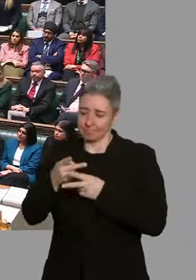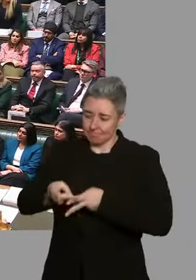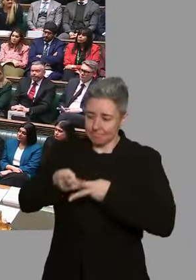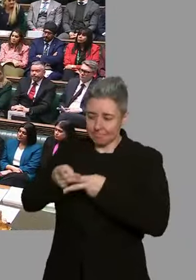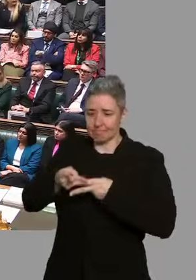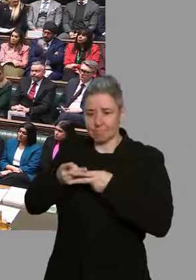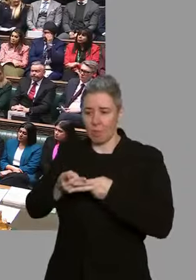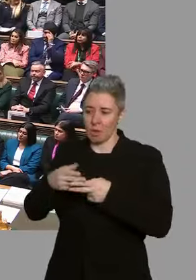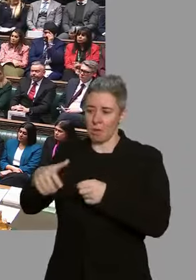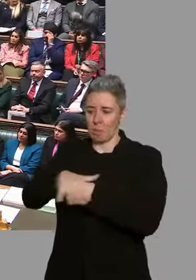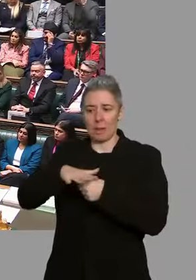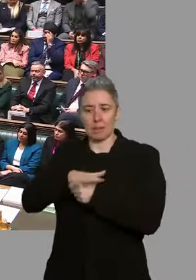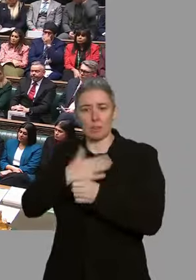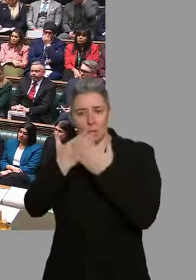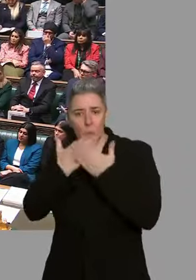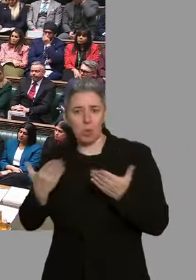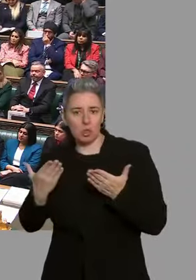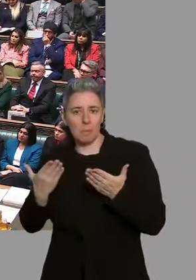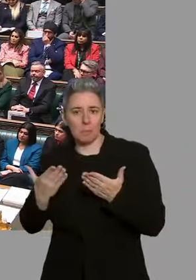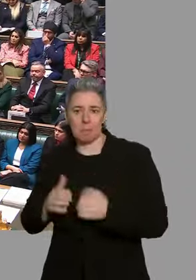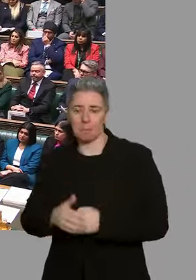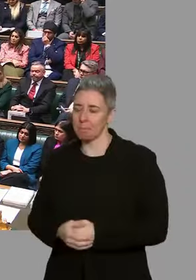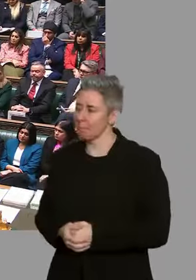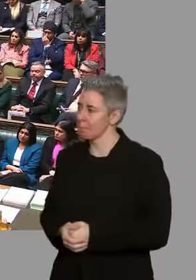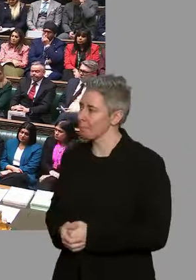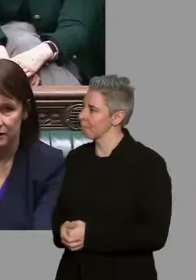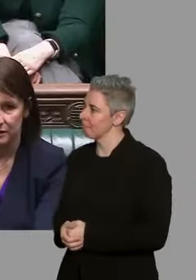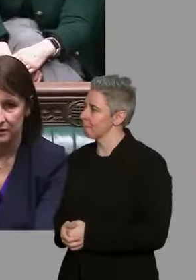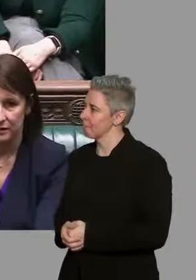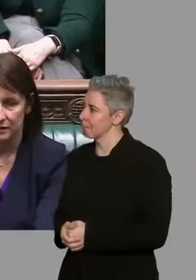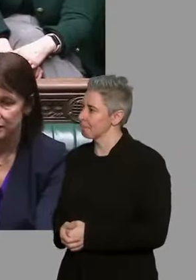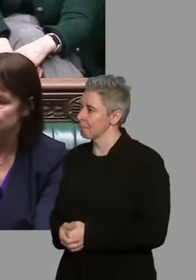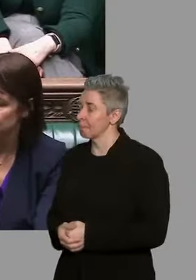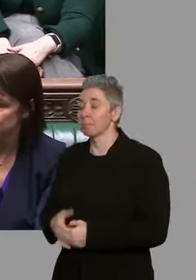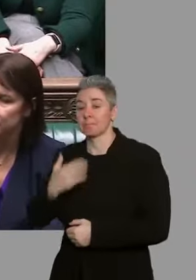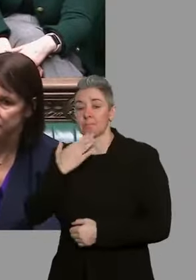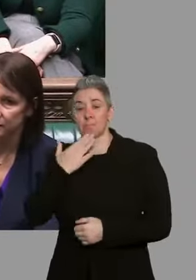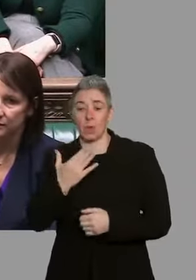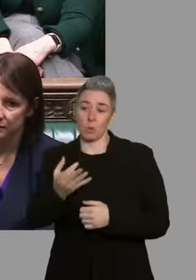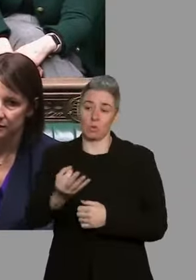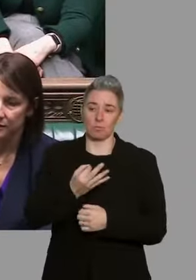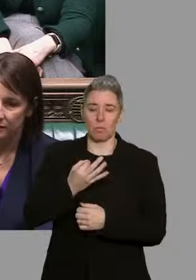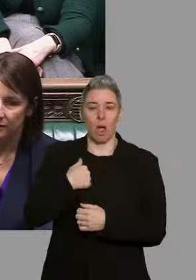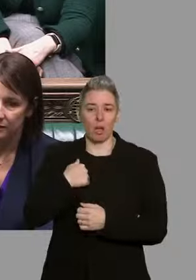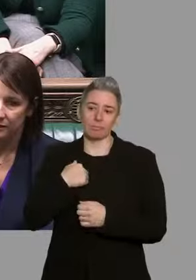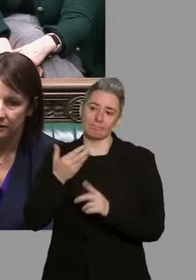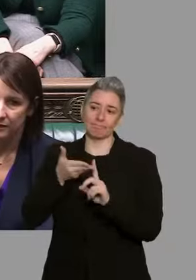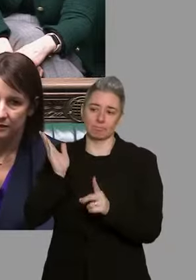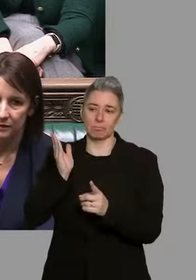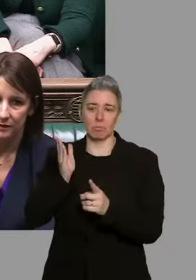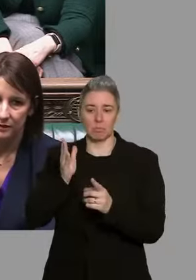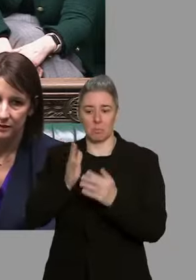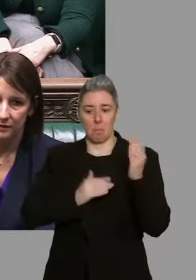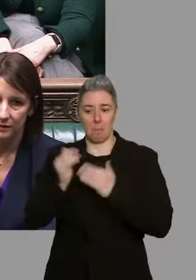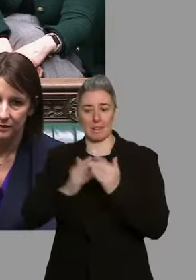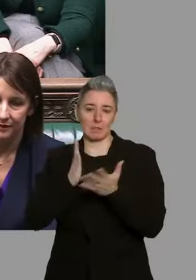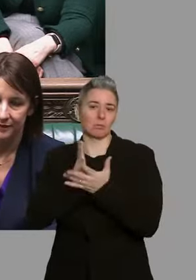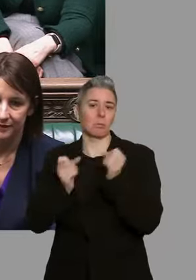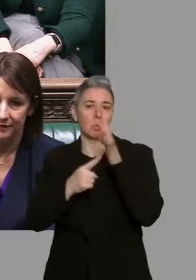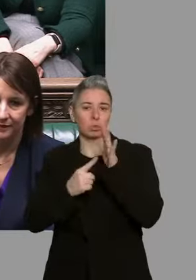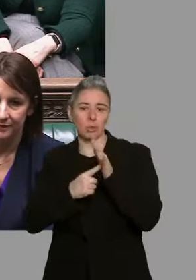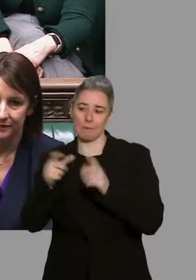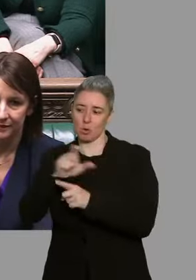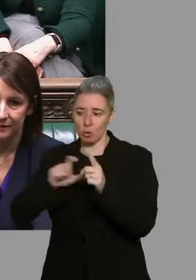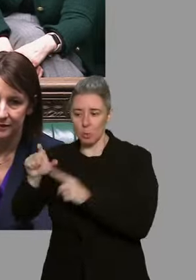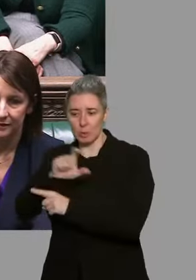question and recognise the important roles that these buildings play at the heart of communities, particularly, Mr. Speaker, at a time like Christmas. There